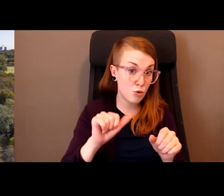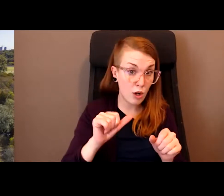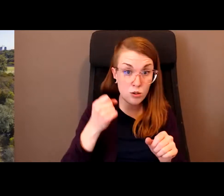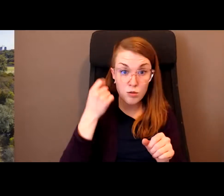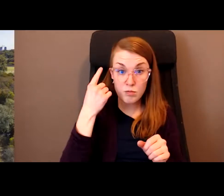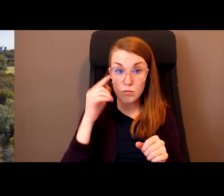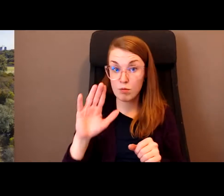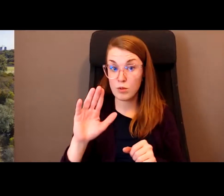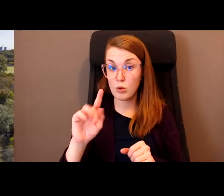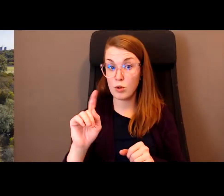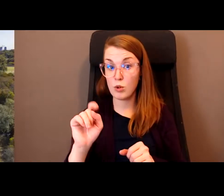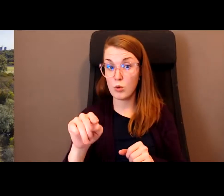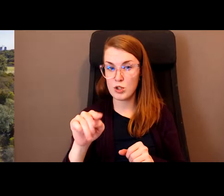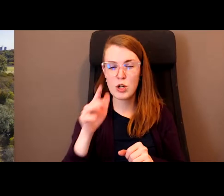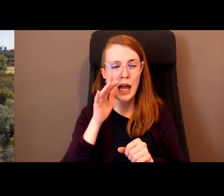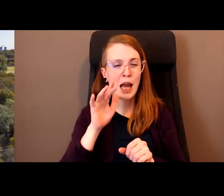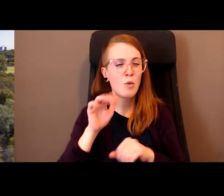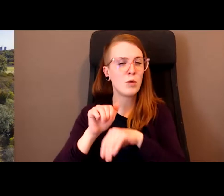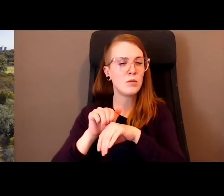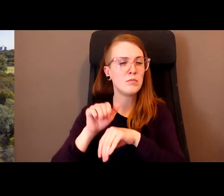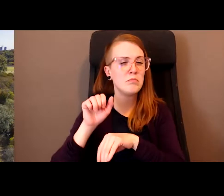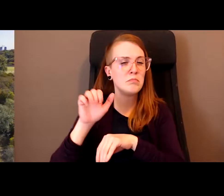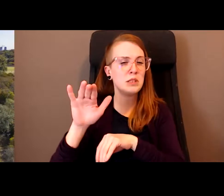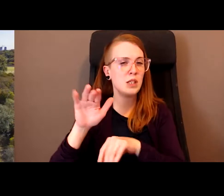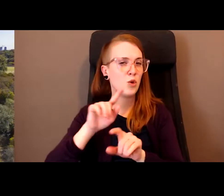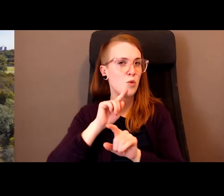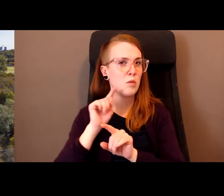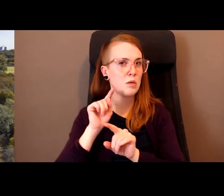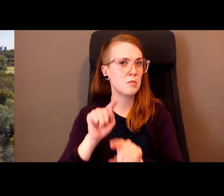I'm going to send you a response and see if you can help me clarify.